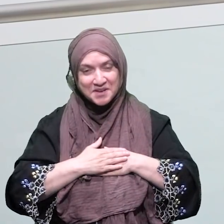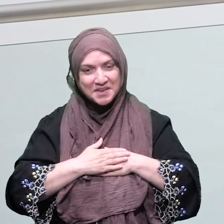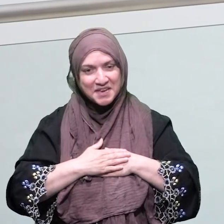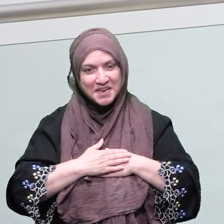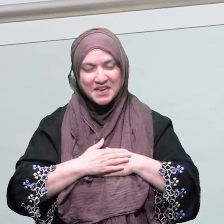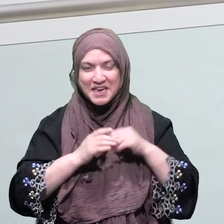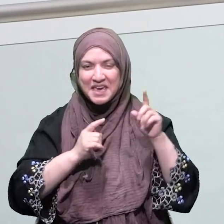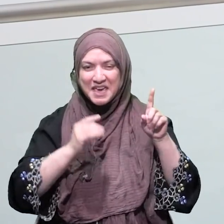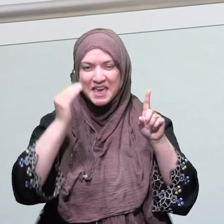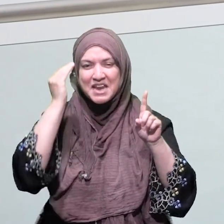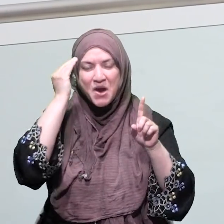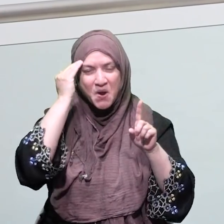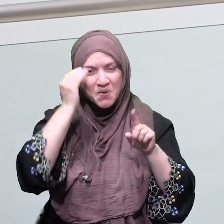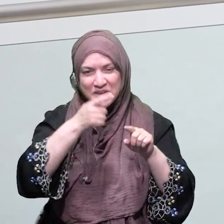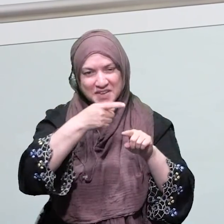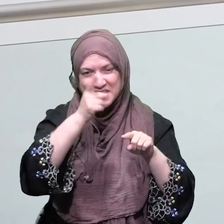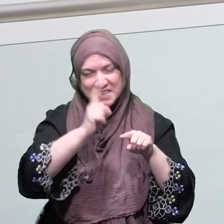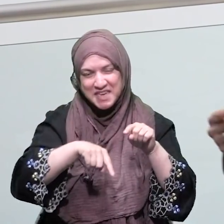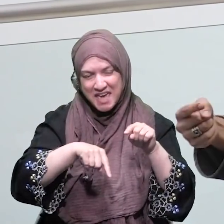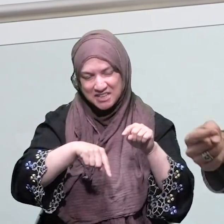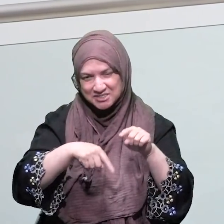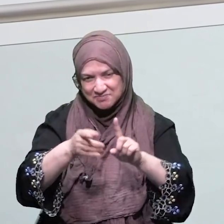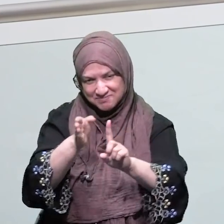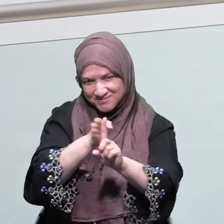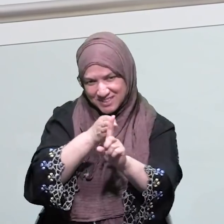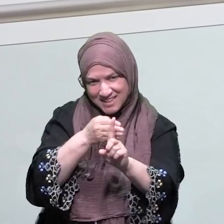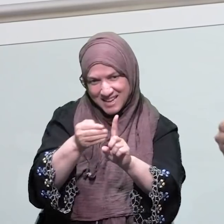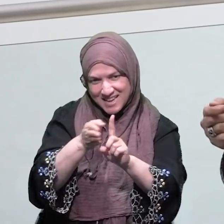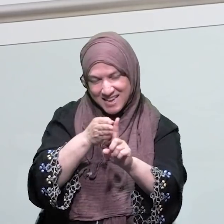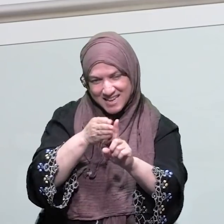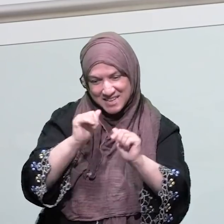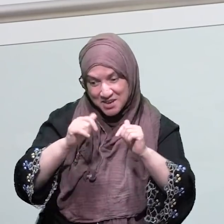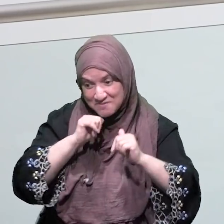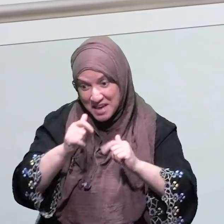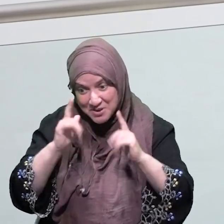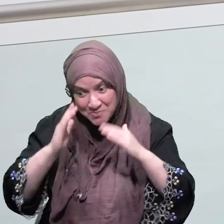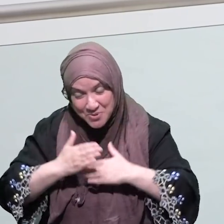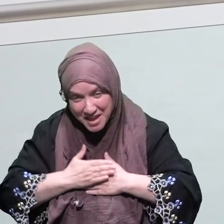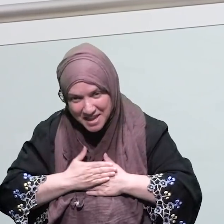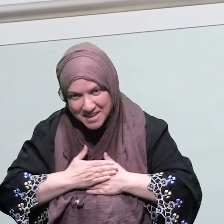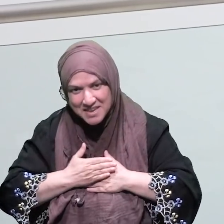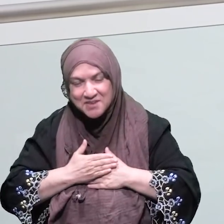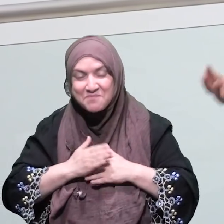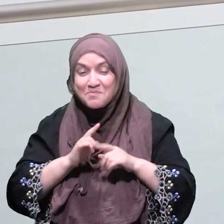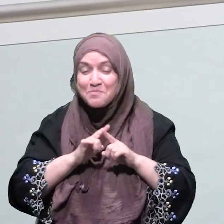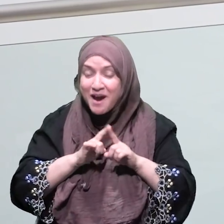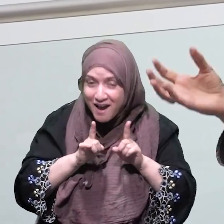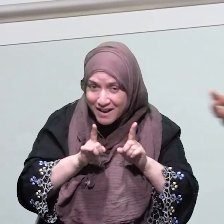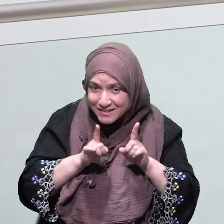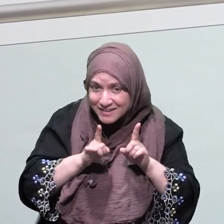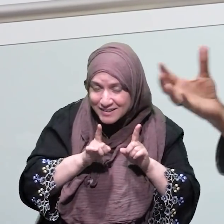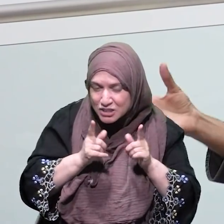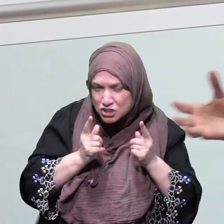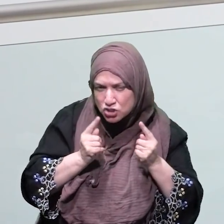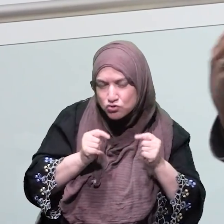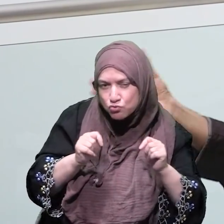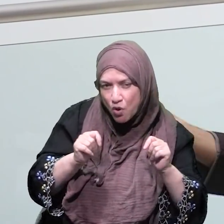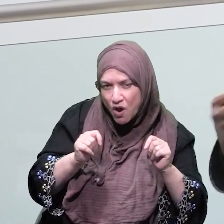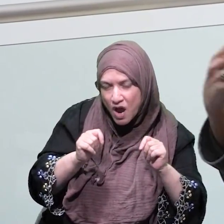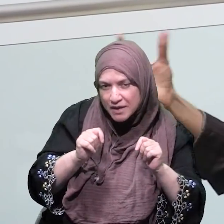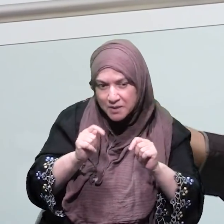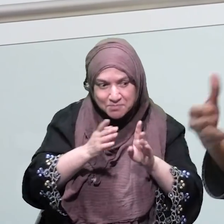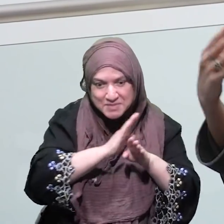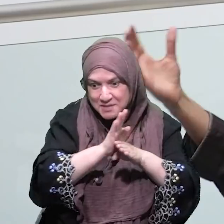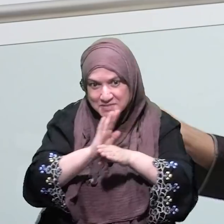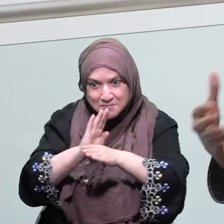be worshiping Allah. So what does he do instead? He busies you with each other. Tahrishi bainahum. Let me create discord